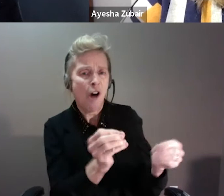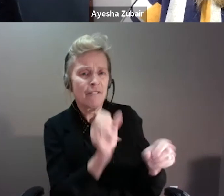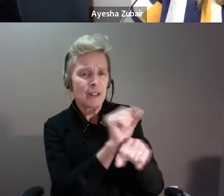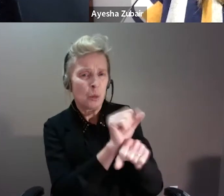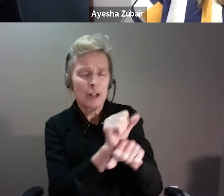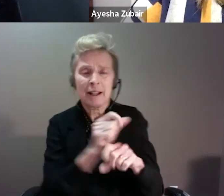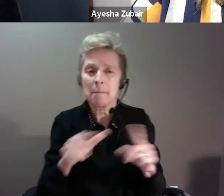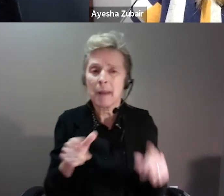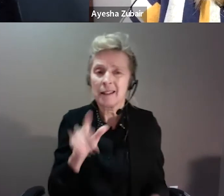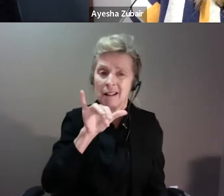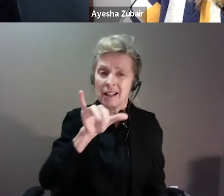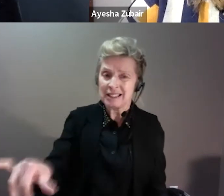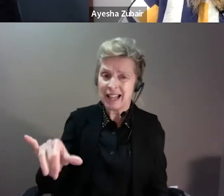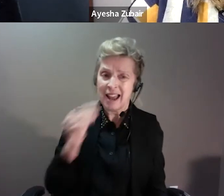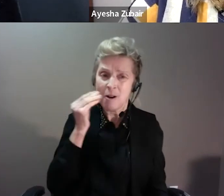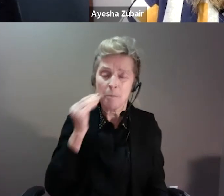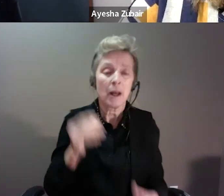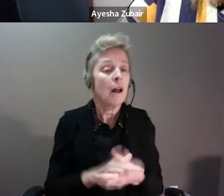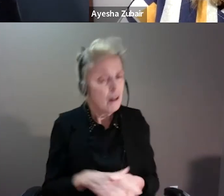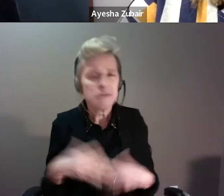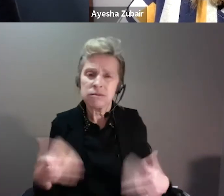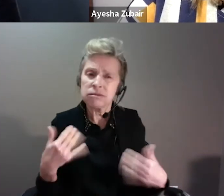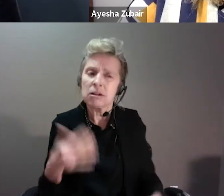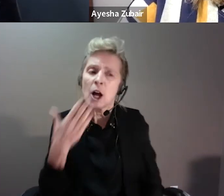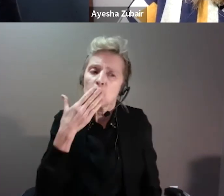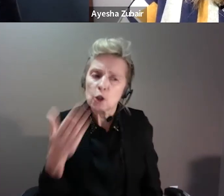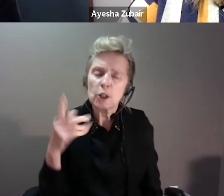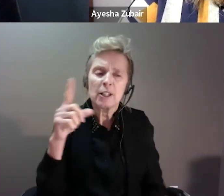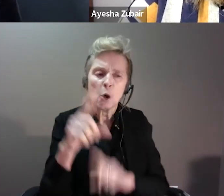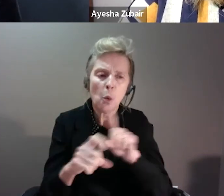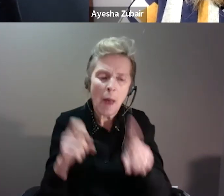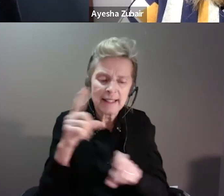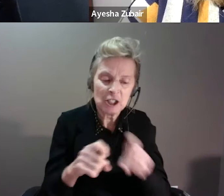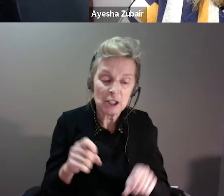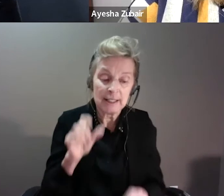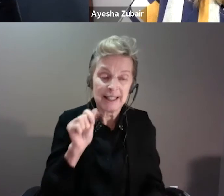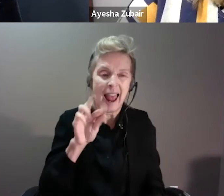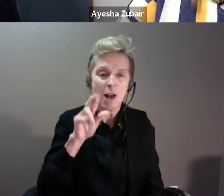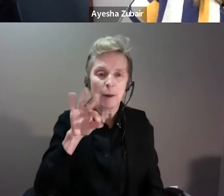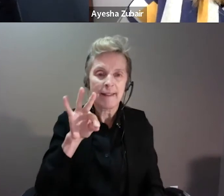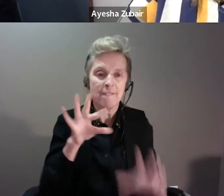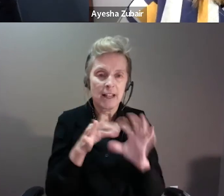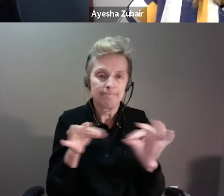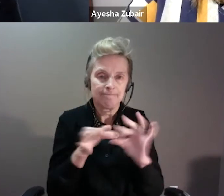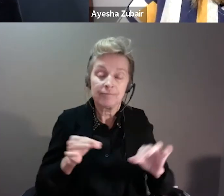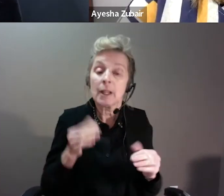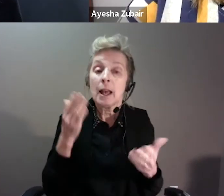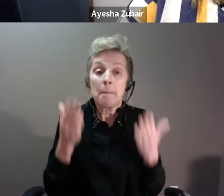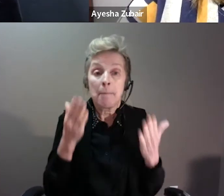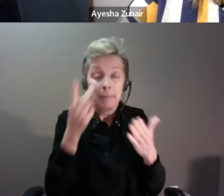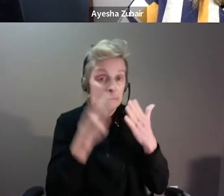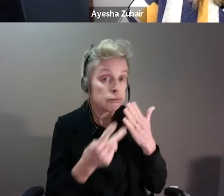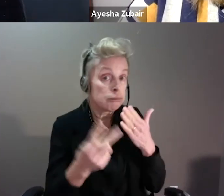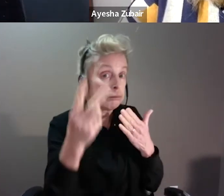It's a great set of questions that you're asking, and some maybe unanticipated consequences of a virtual work environment is,